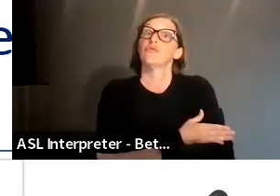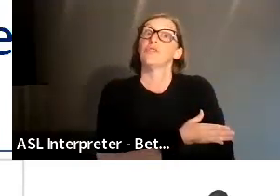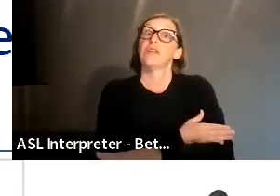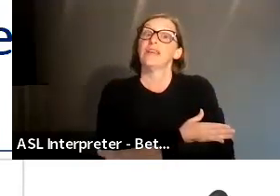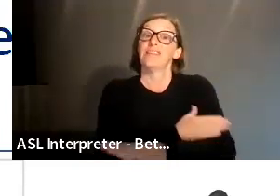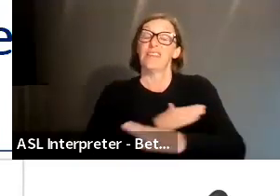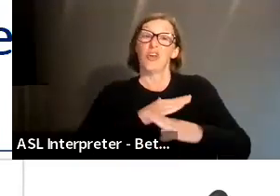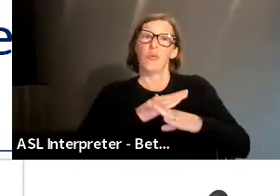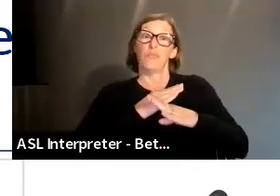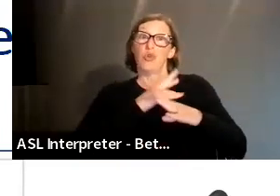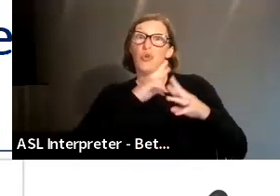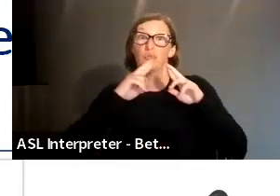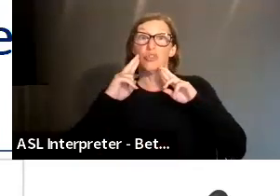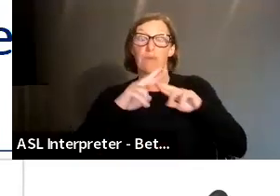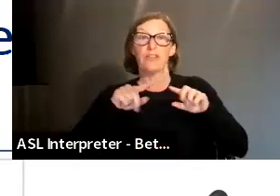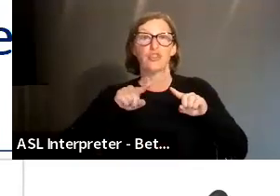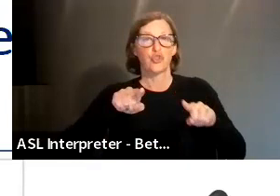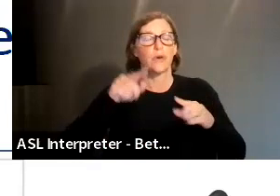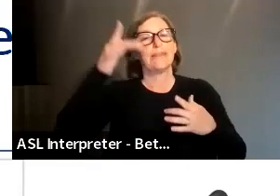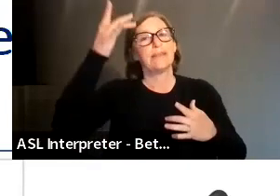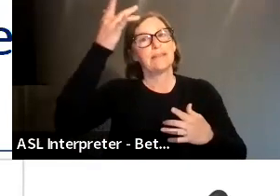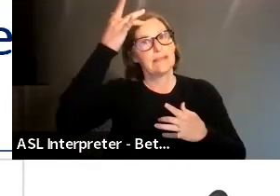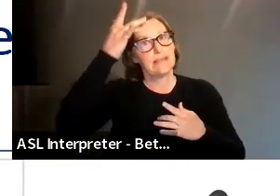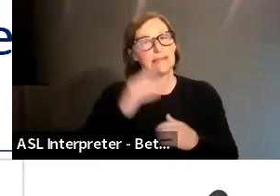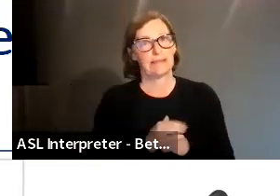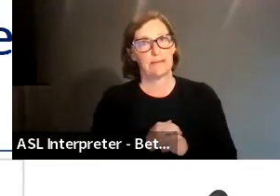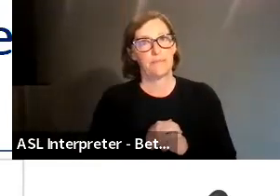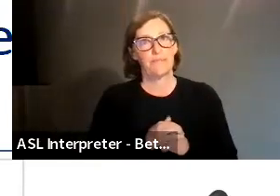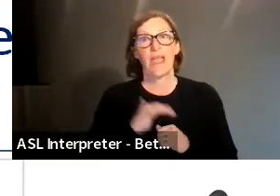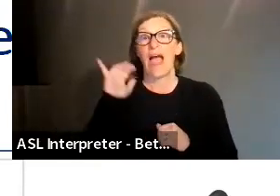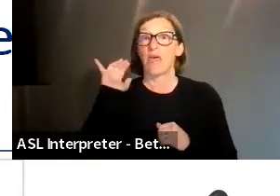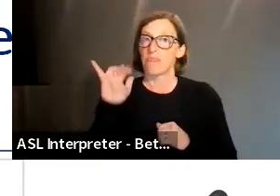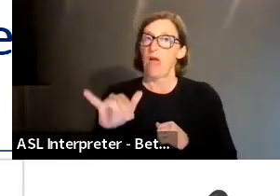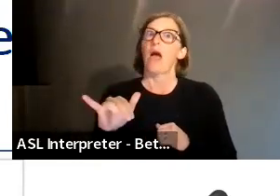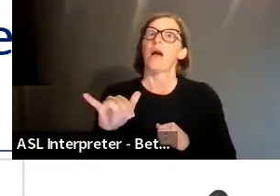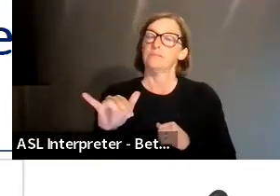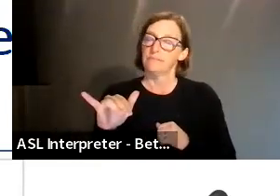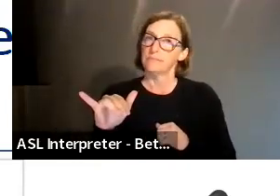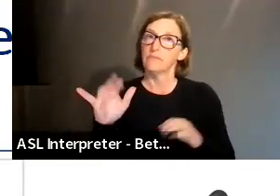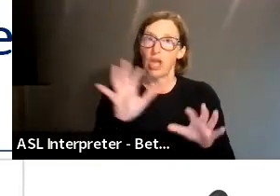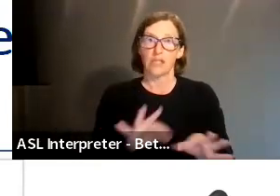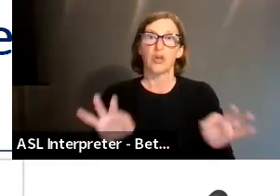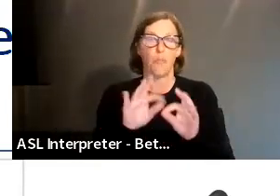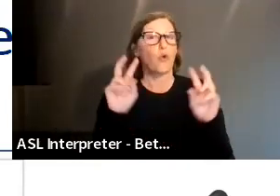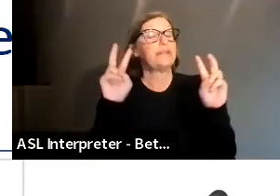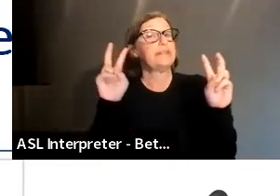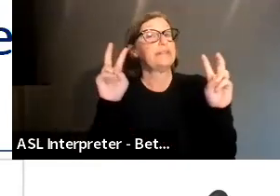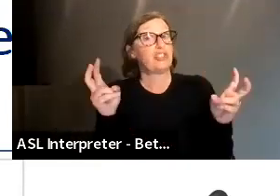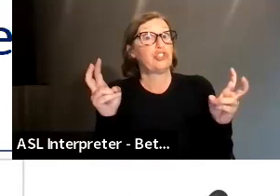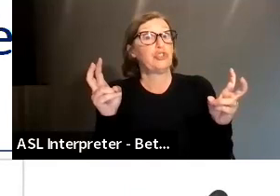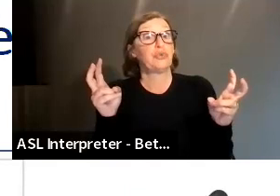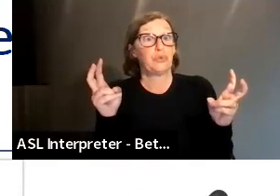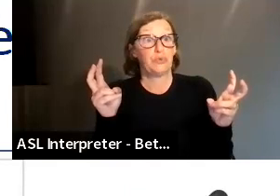reaction during the disease. And this is one of the crucial issues that